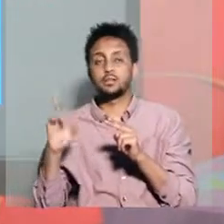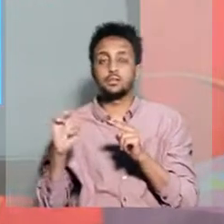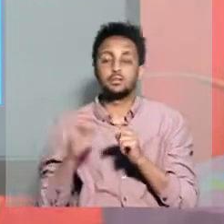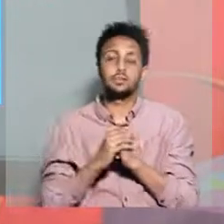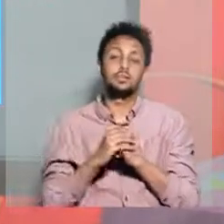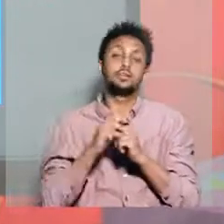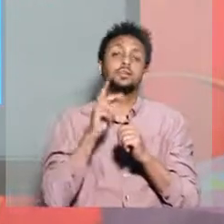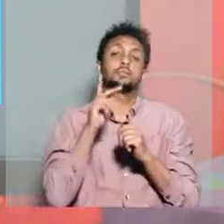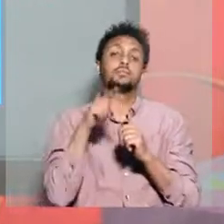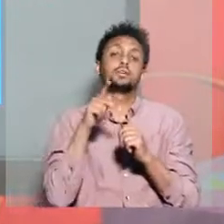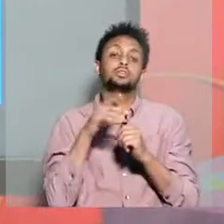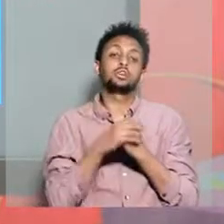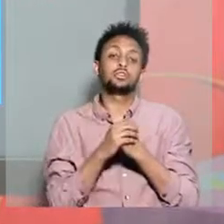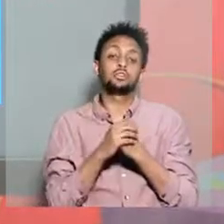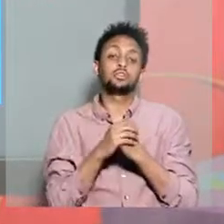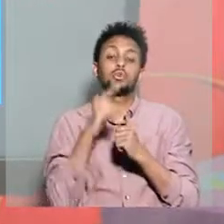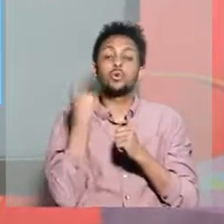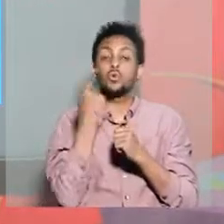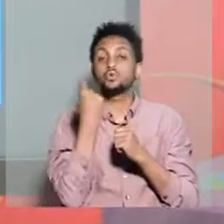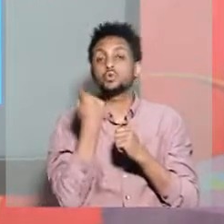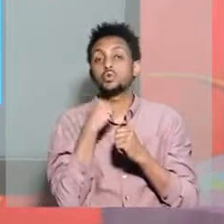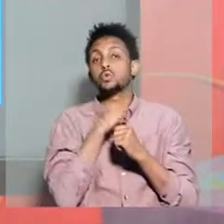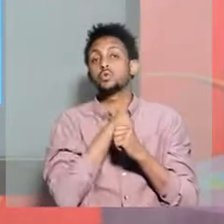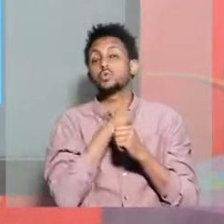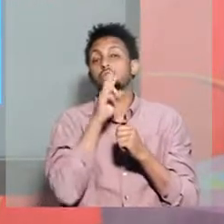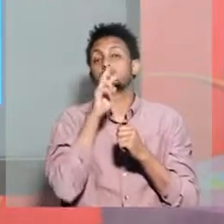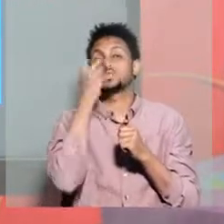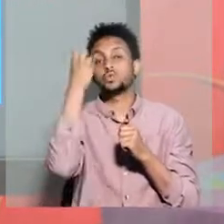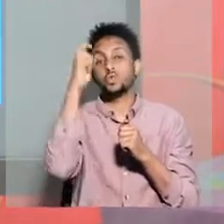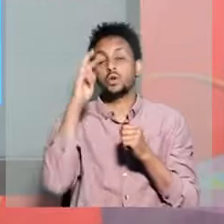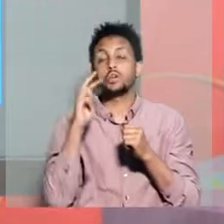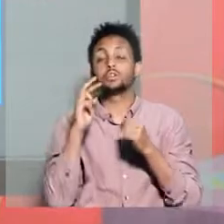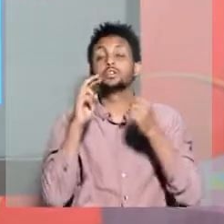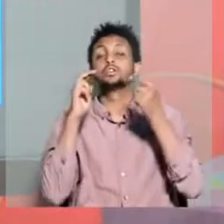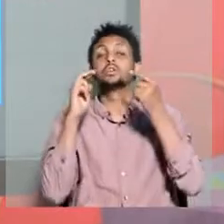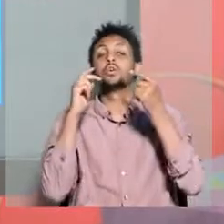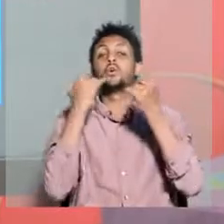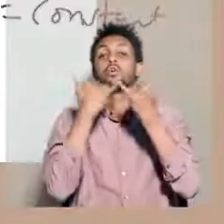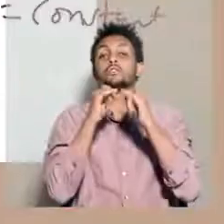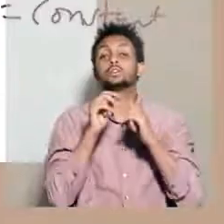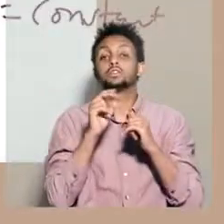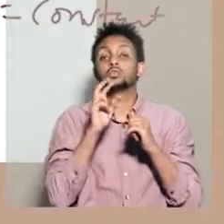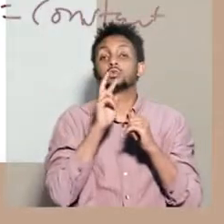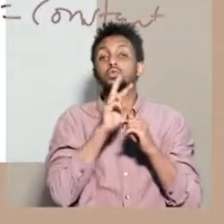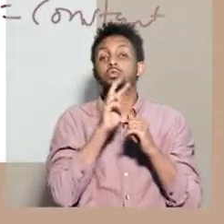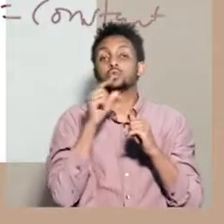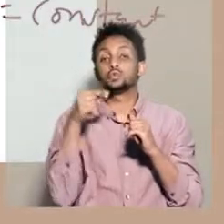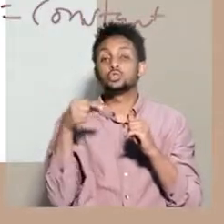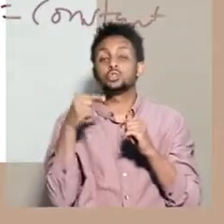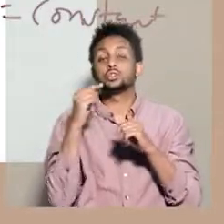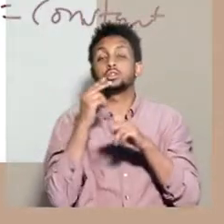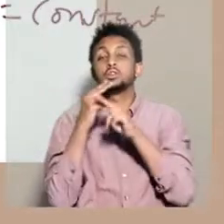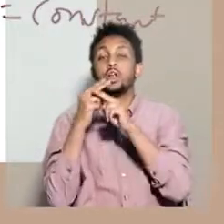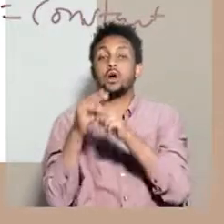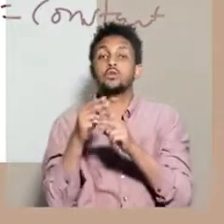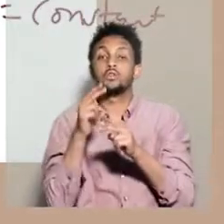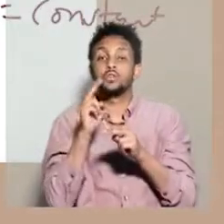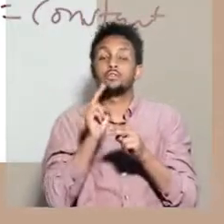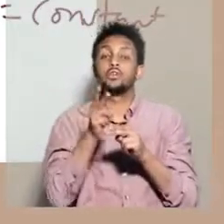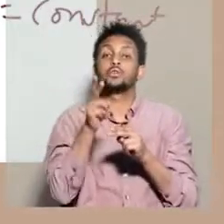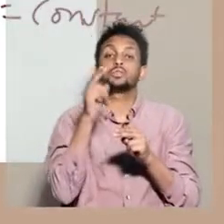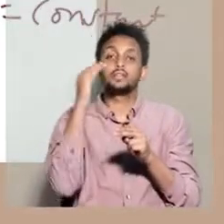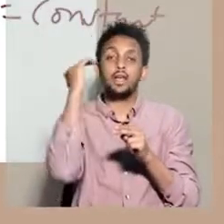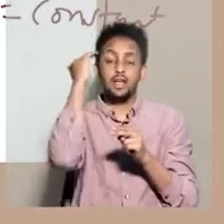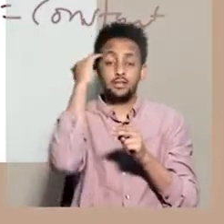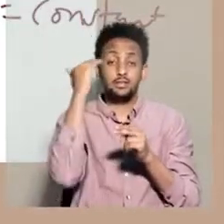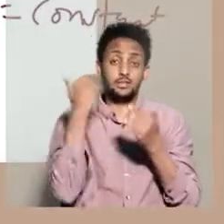be pressure head. It's also possible to have v squared over 2g. V squared over 2g is known to be velocity head.